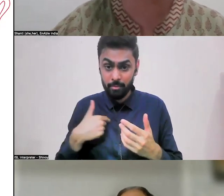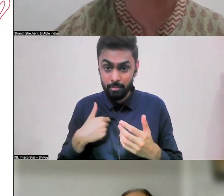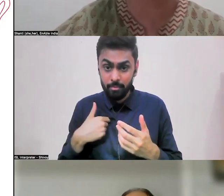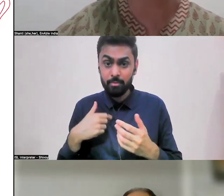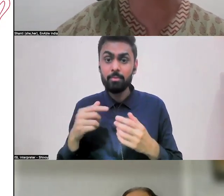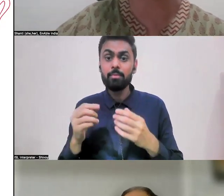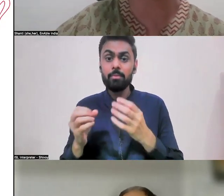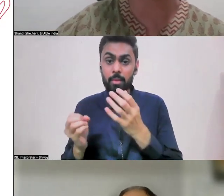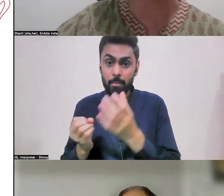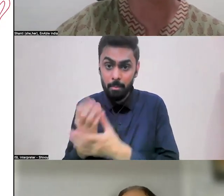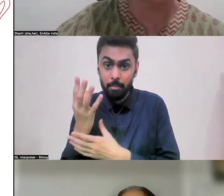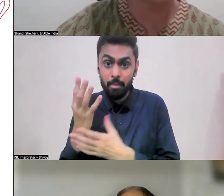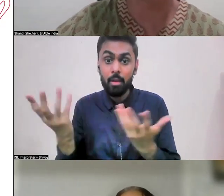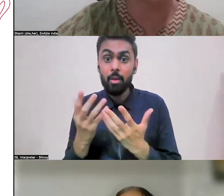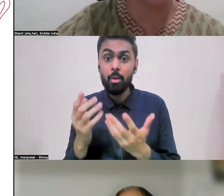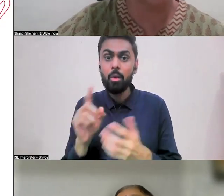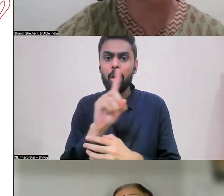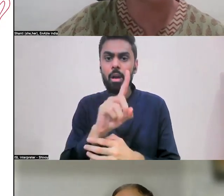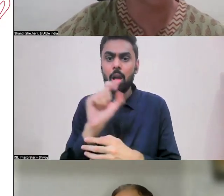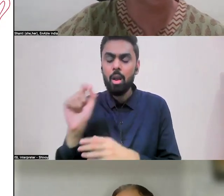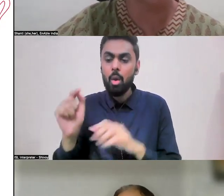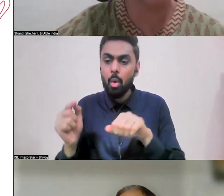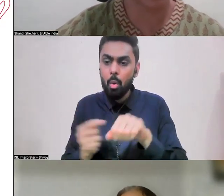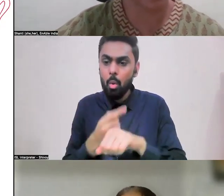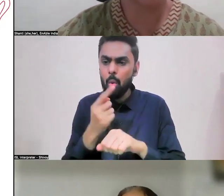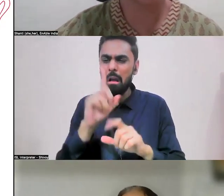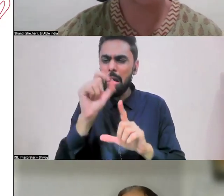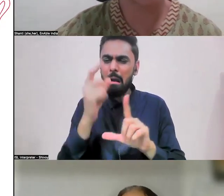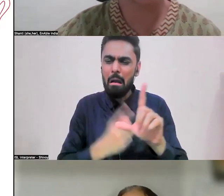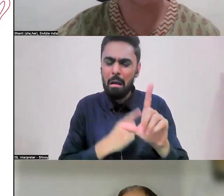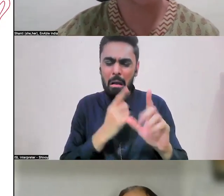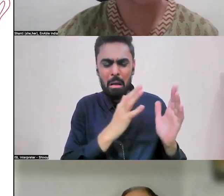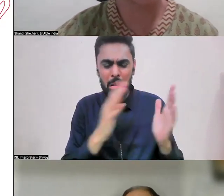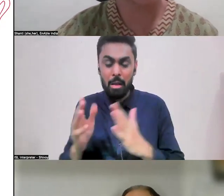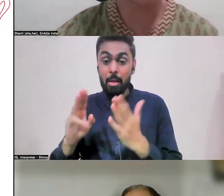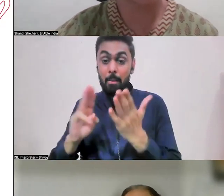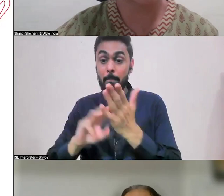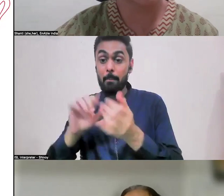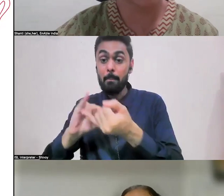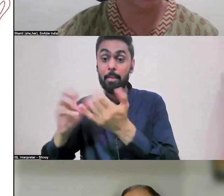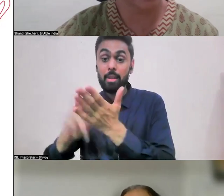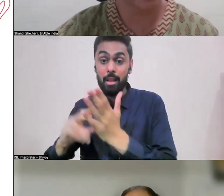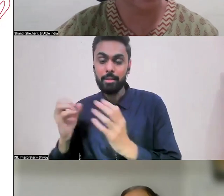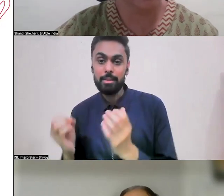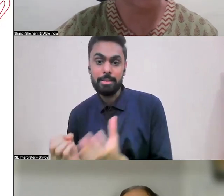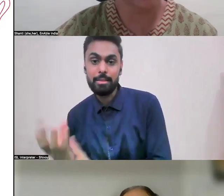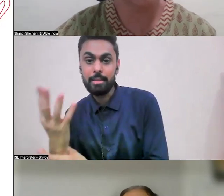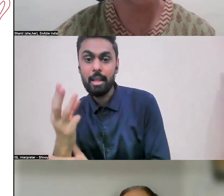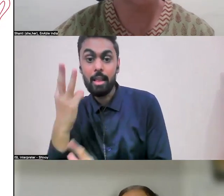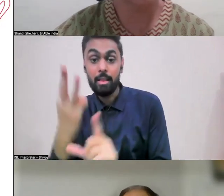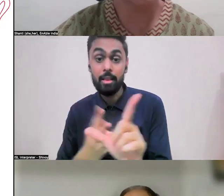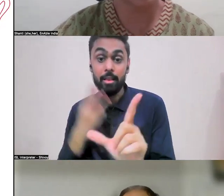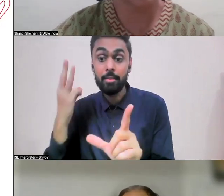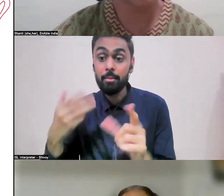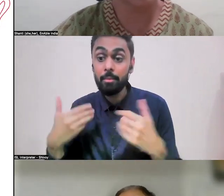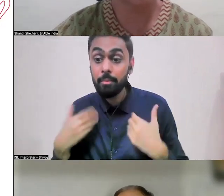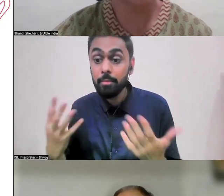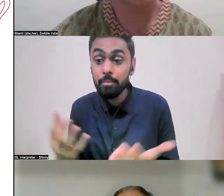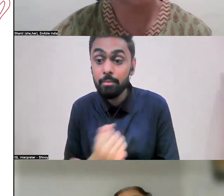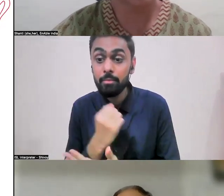about that, with just 100 opportunities coming in a decade's time before Mission 1000, in 3 years, being able to